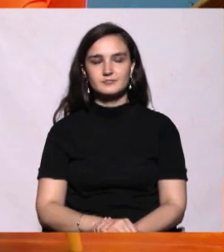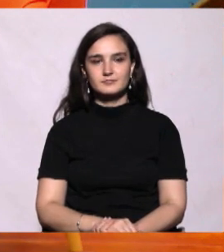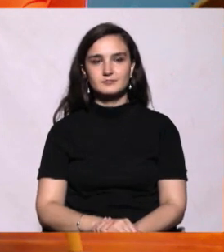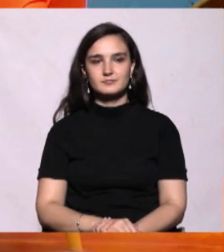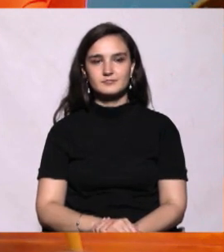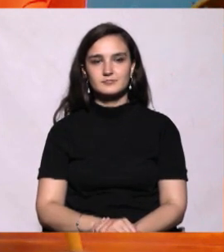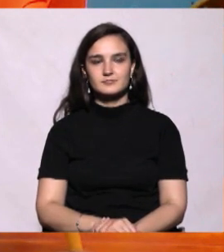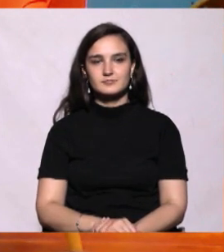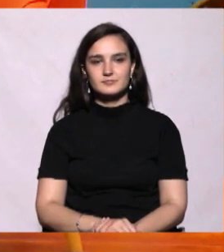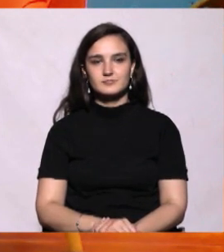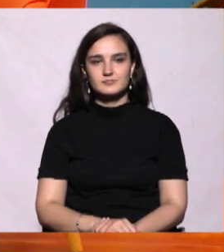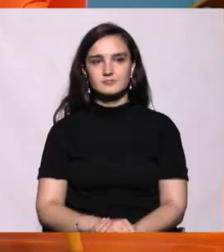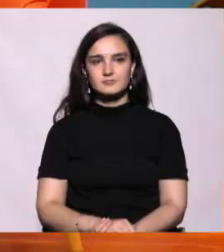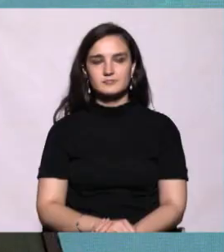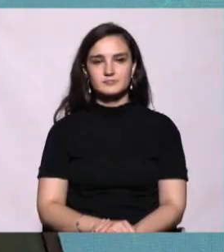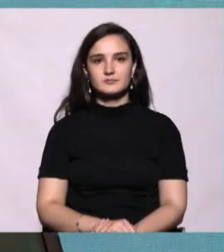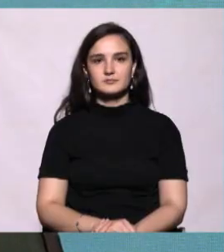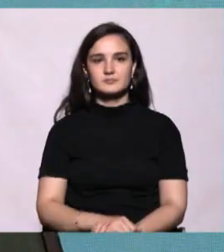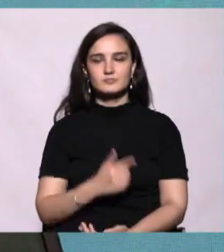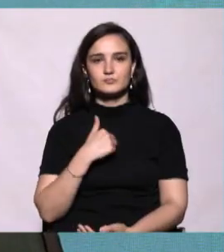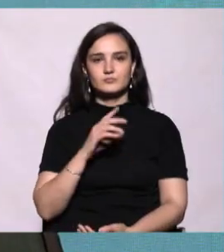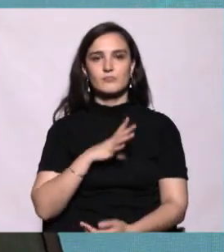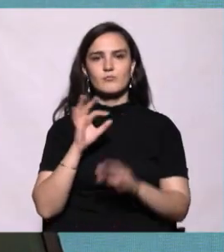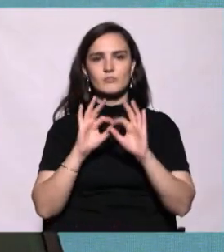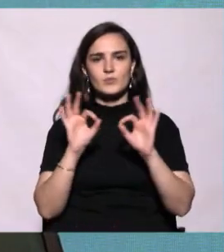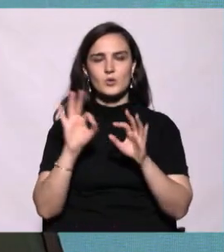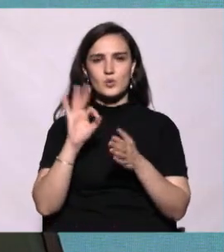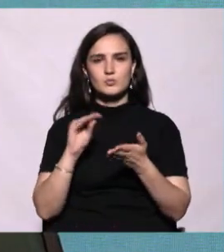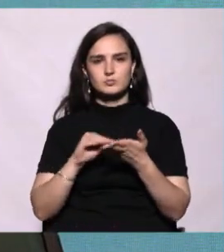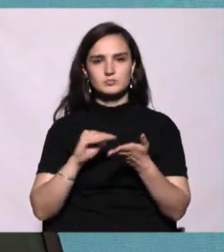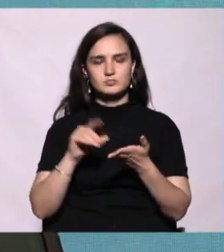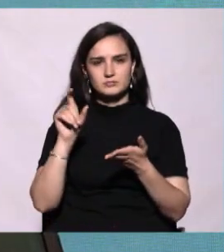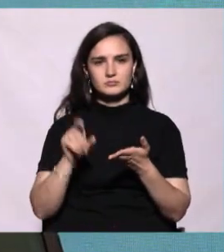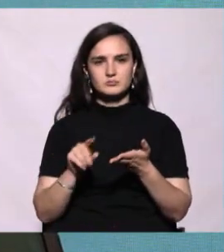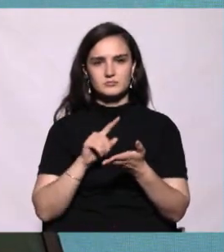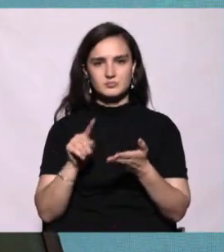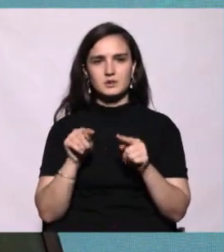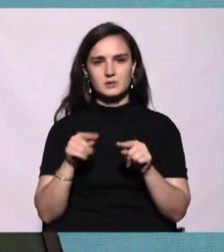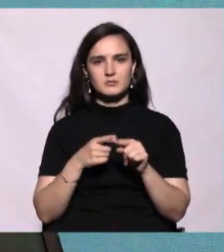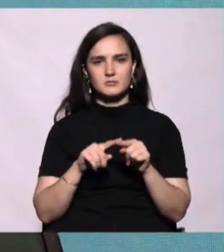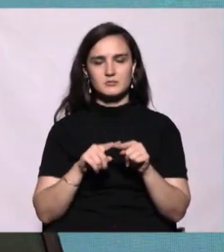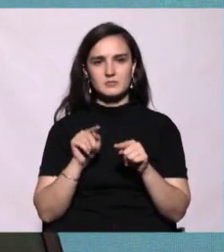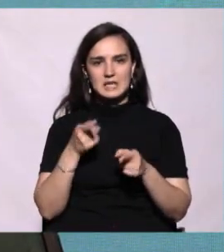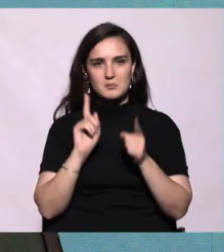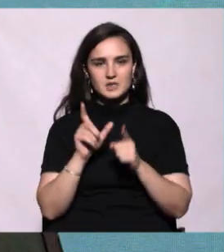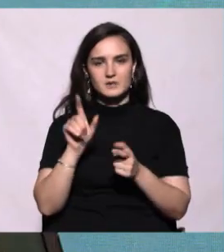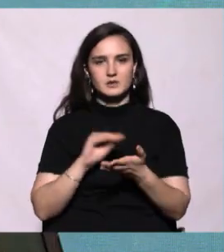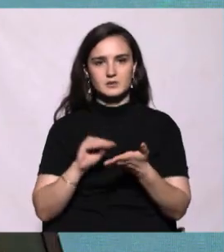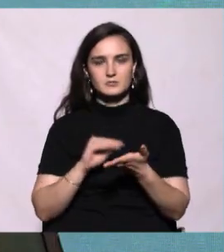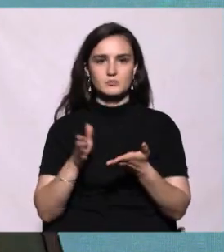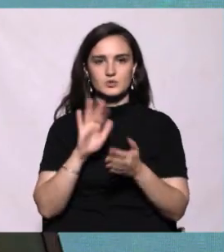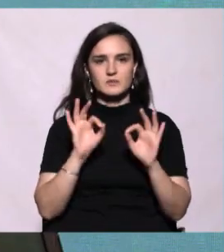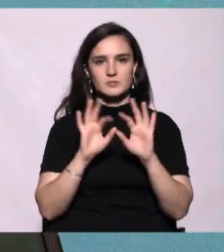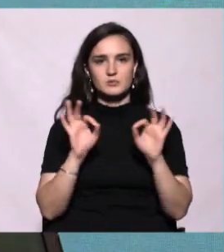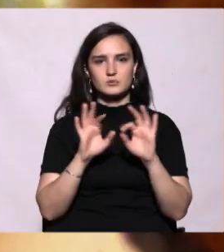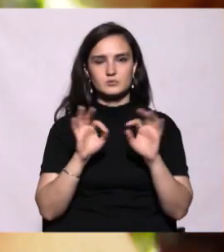So let's move on now to, normally we would talk about the author at this point, But since there is no real author, let's talk